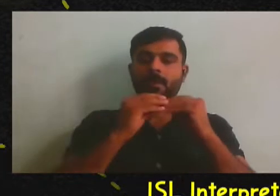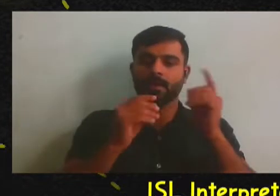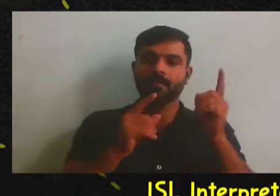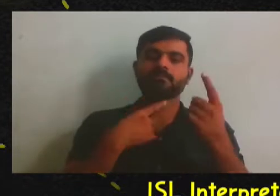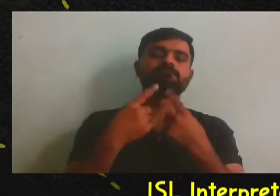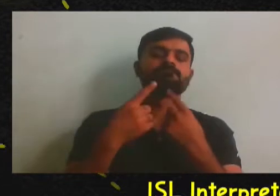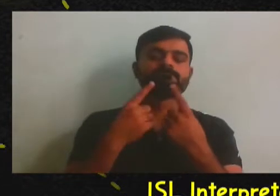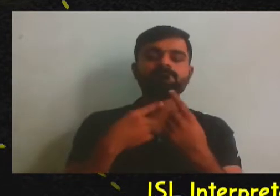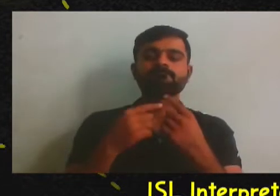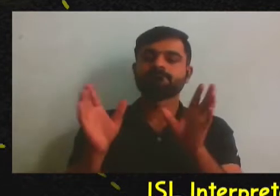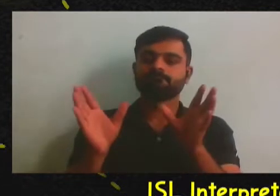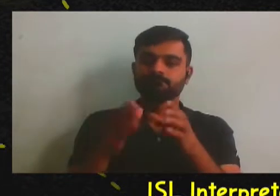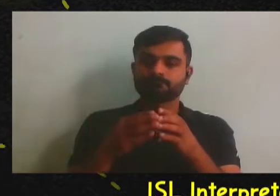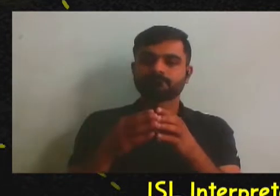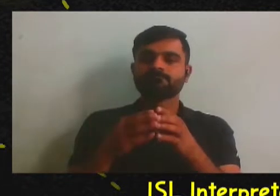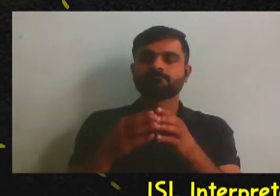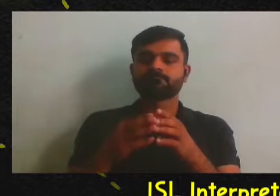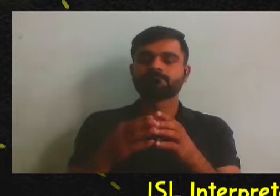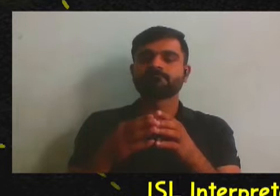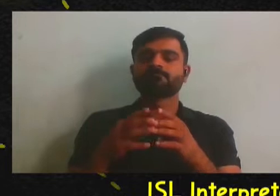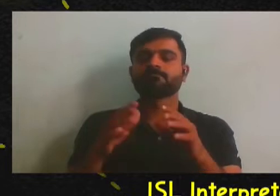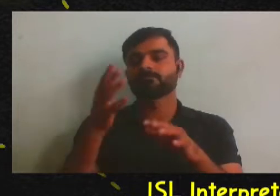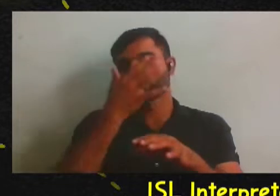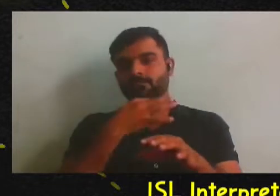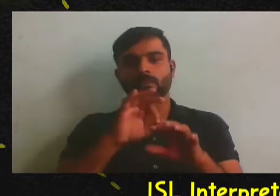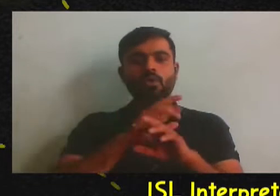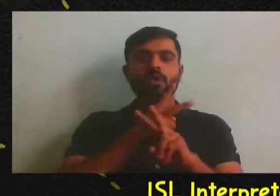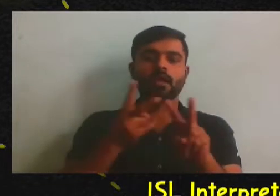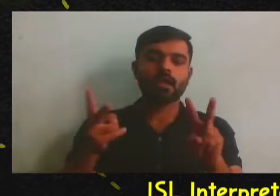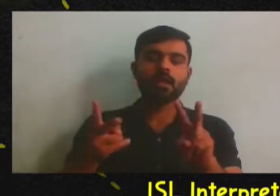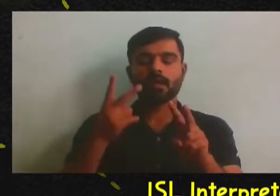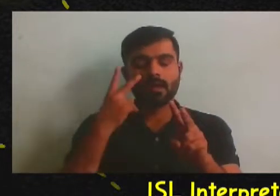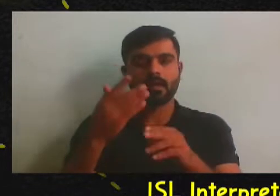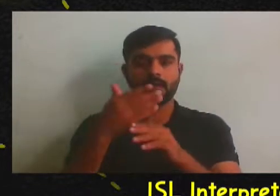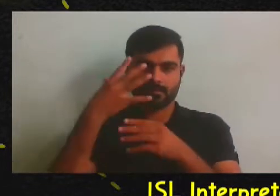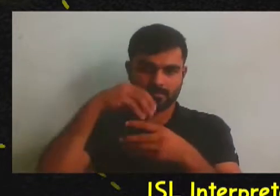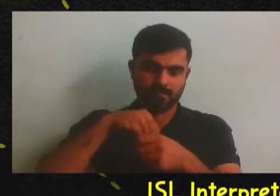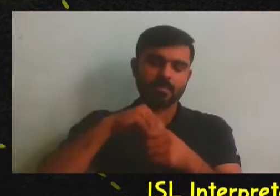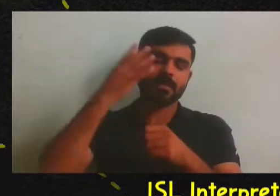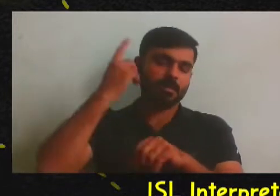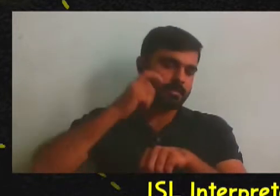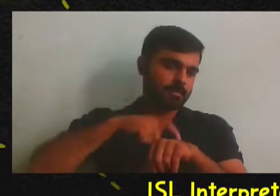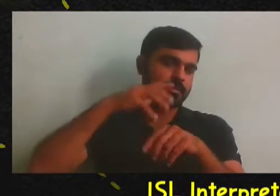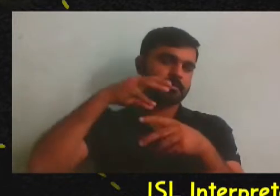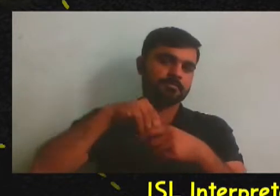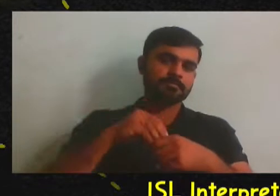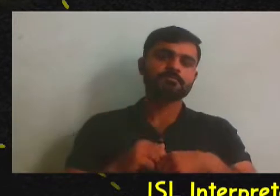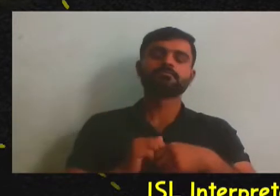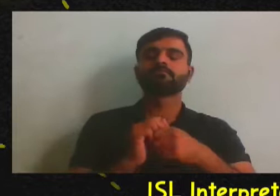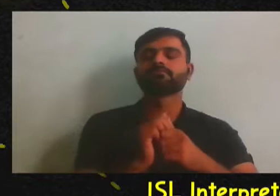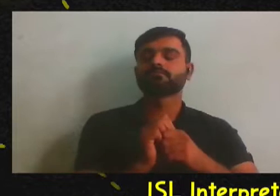talking about groups like Sabrang and Good As You, which I was part of at that time.